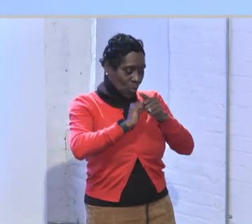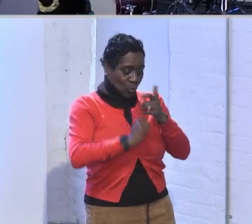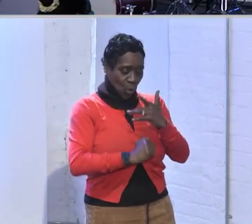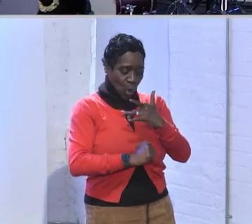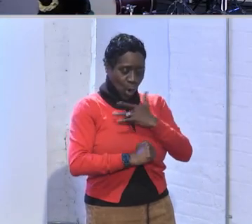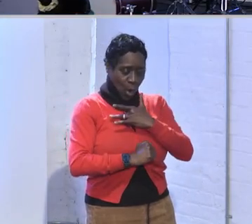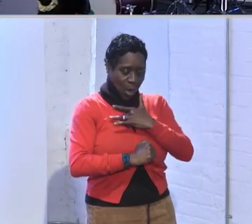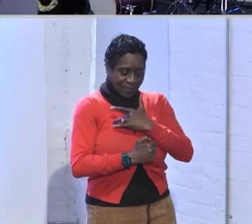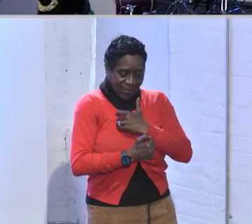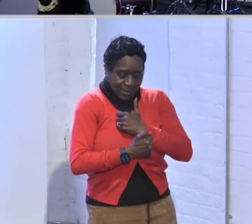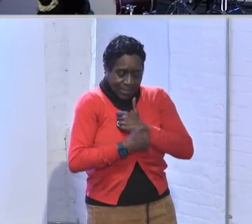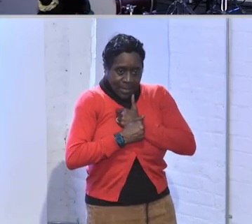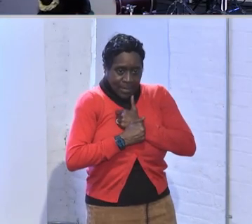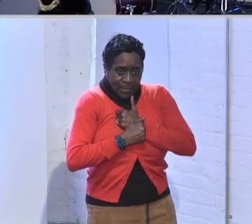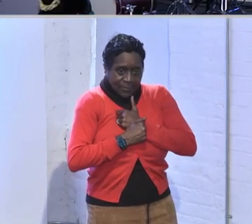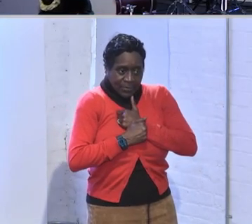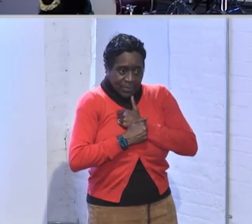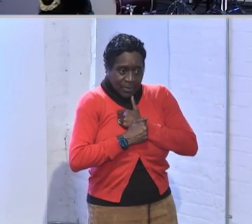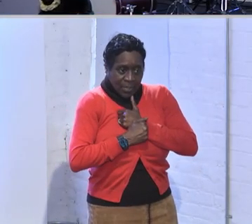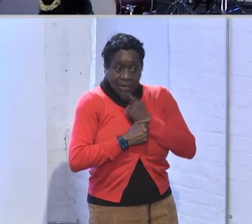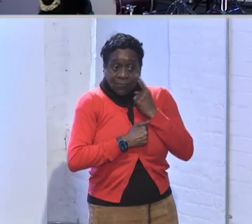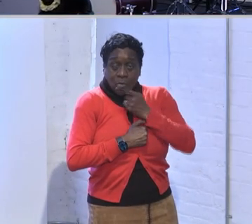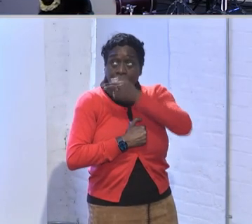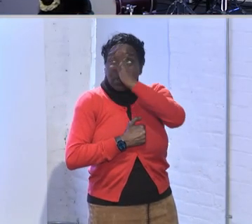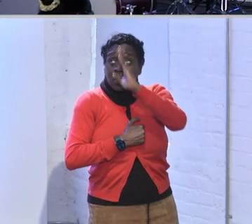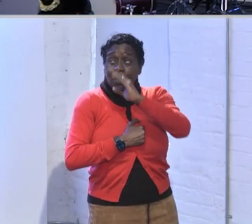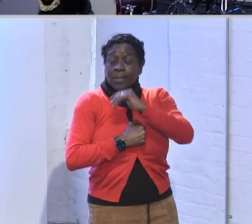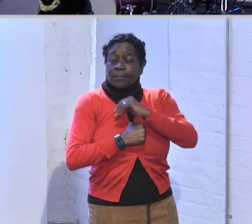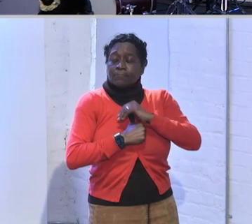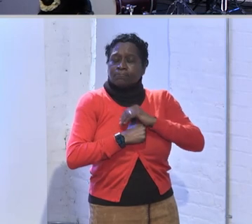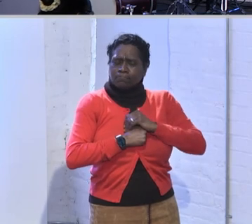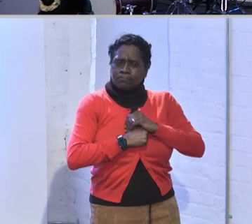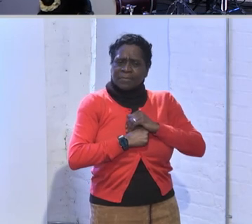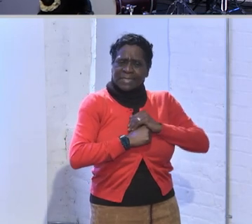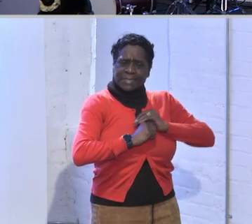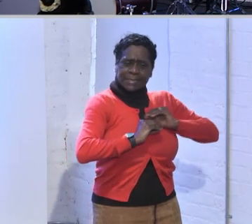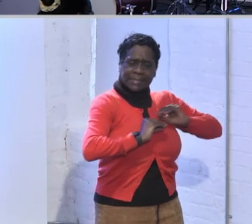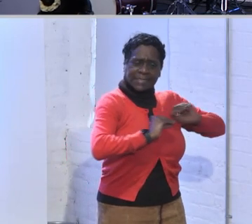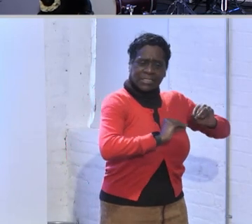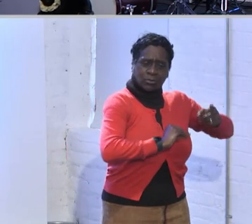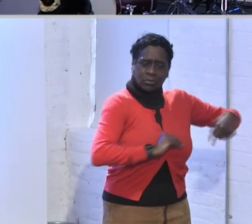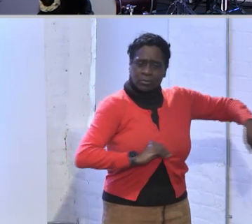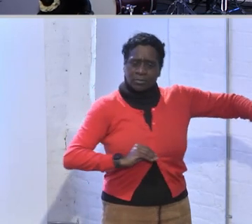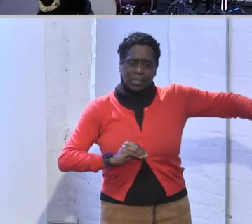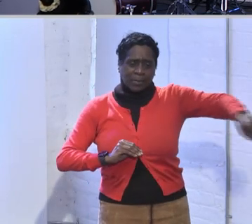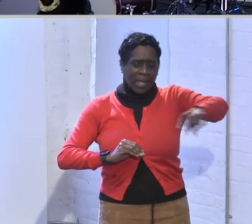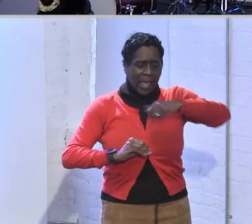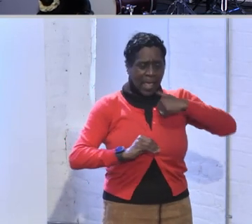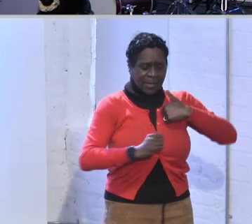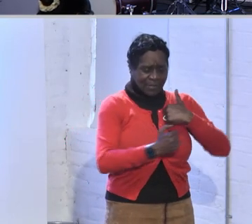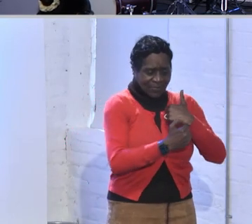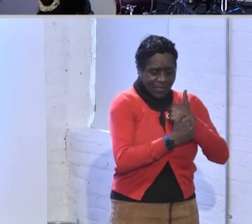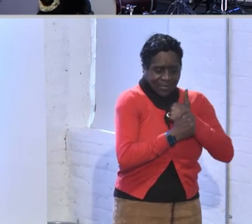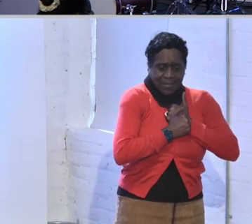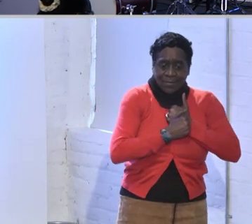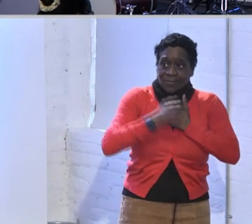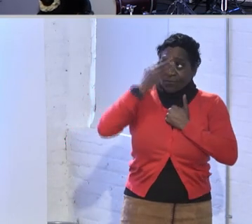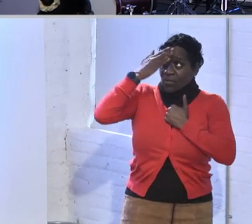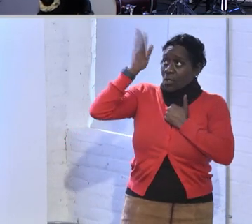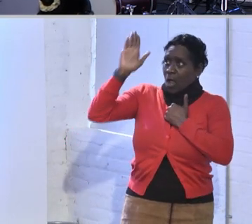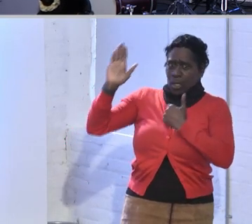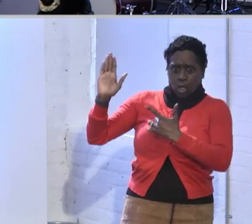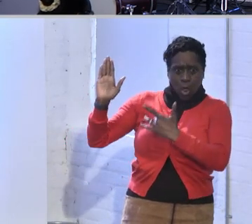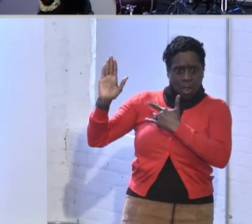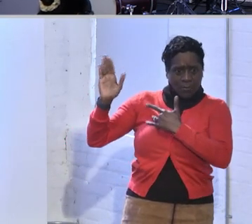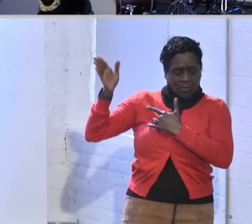and engendering that affection for God, and teaching them how to have an affectionate heart for God. Teach